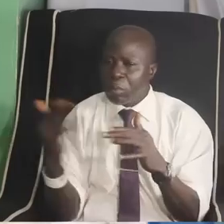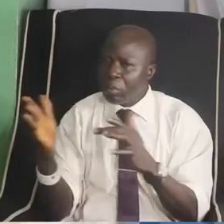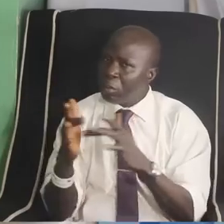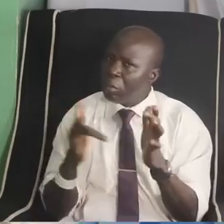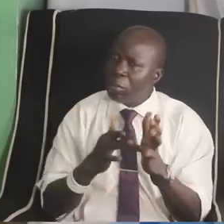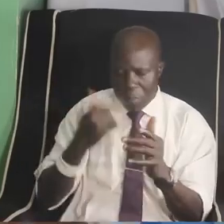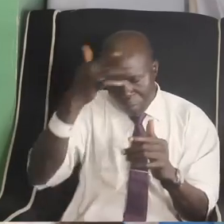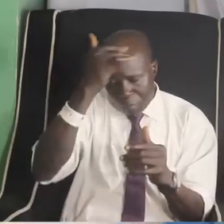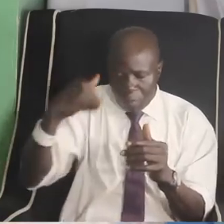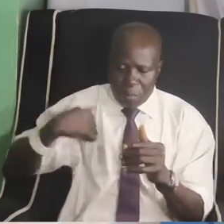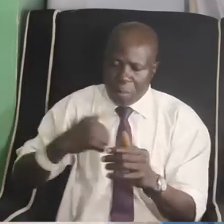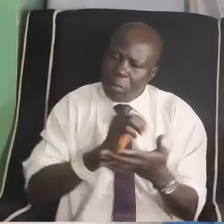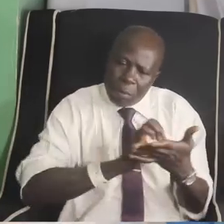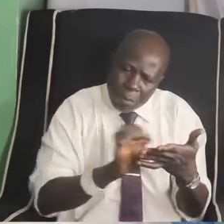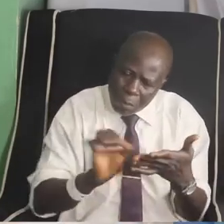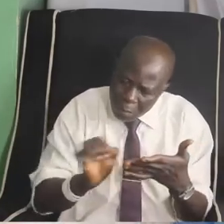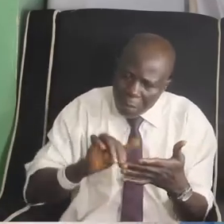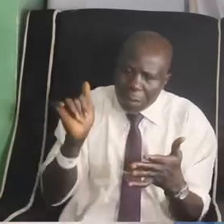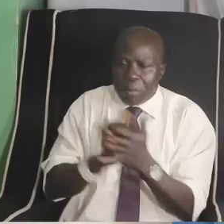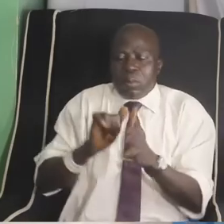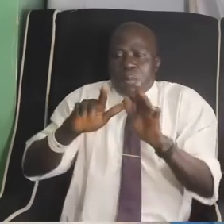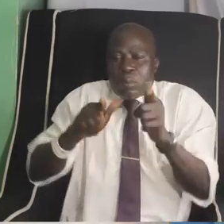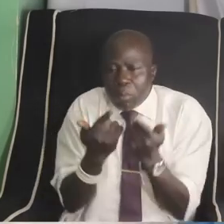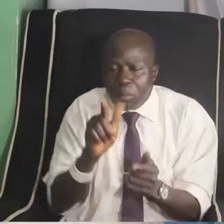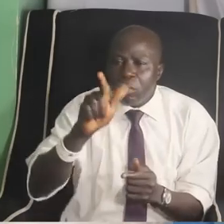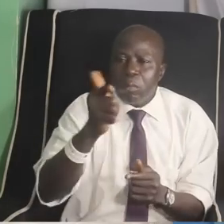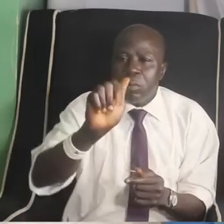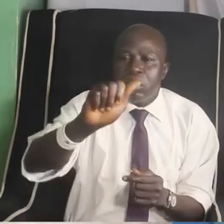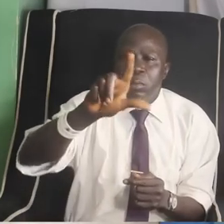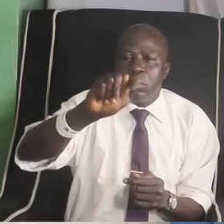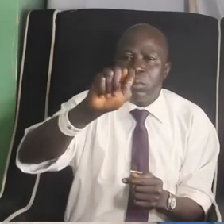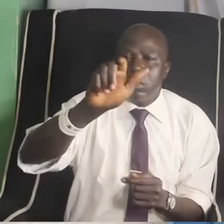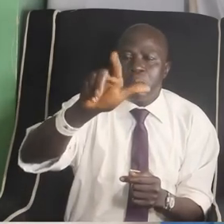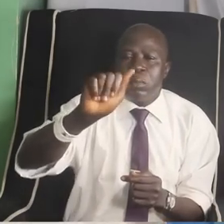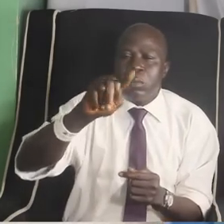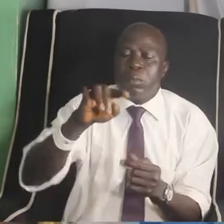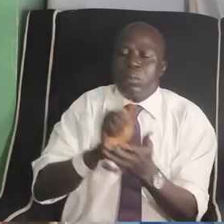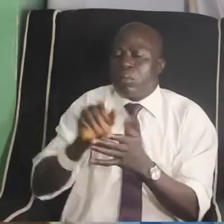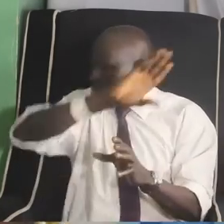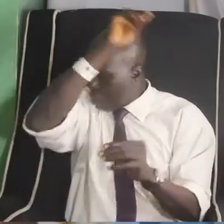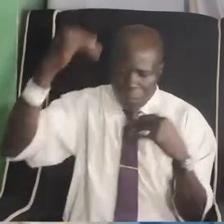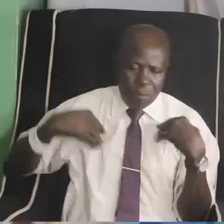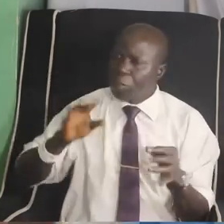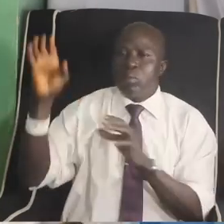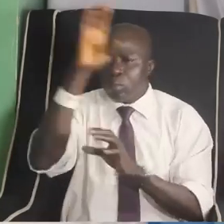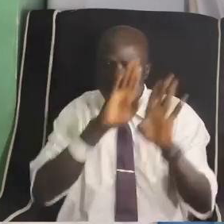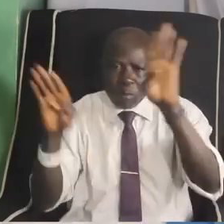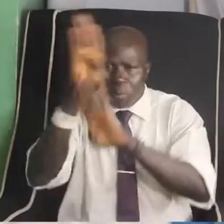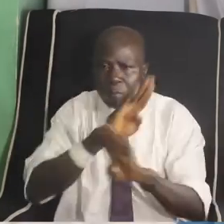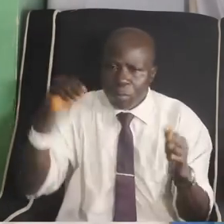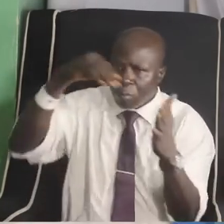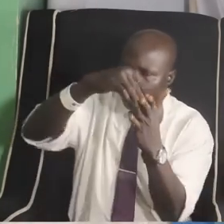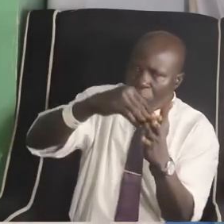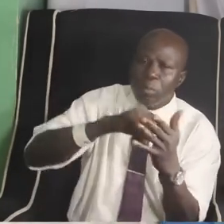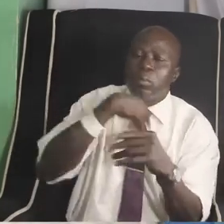Jesus. Because it is written in the book of Galatians. Let no one trouble you. In the name of